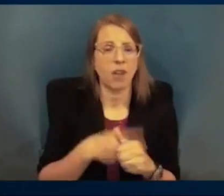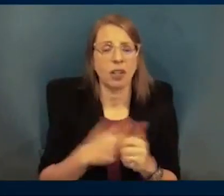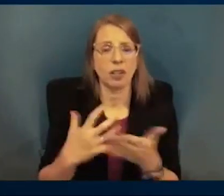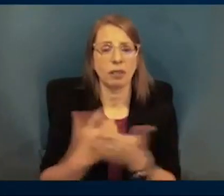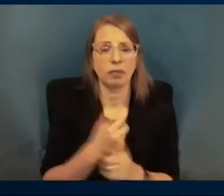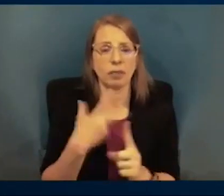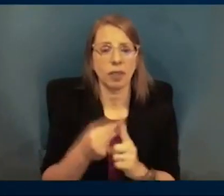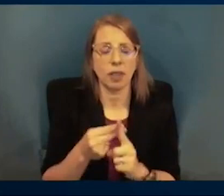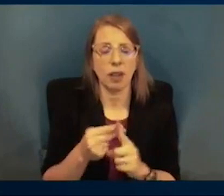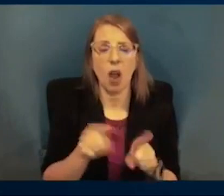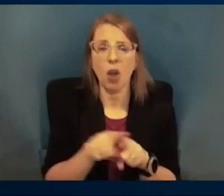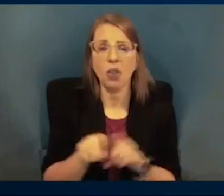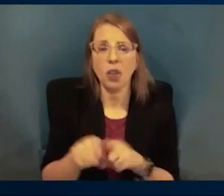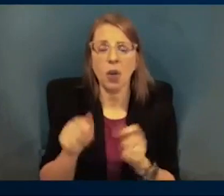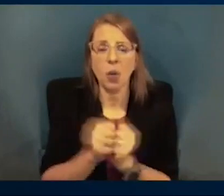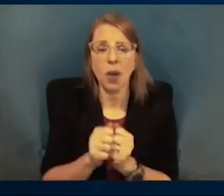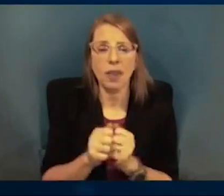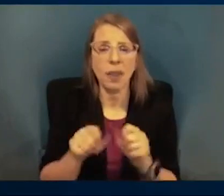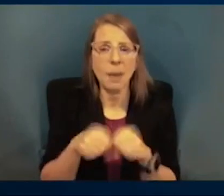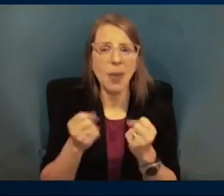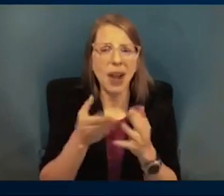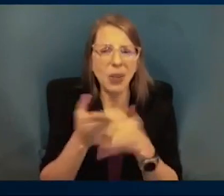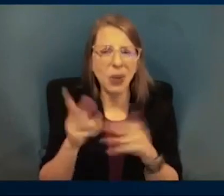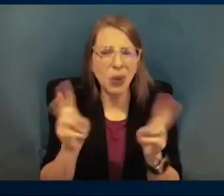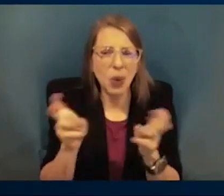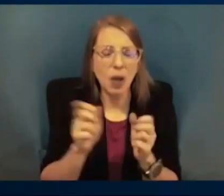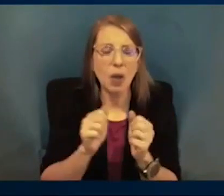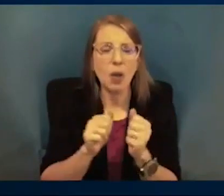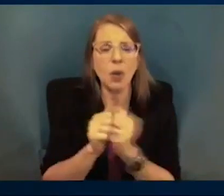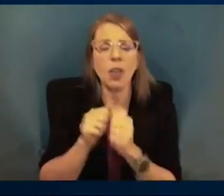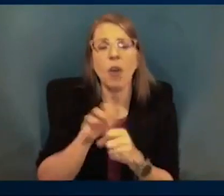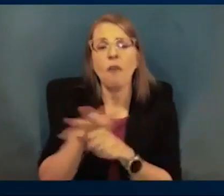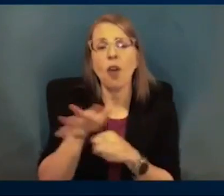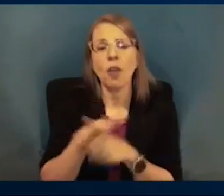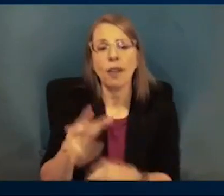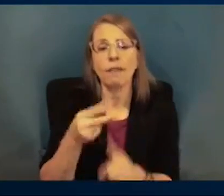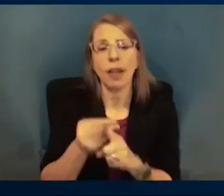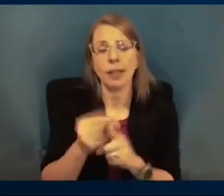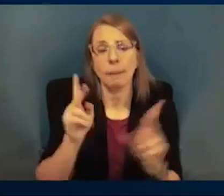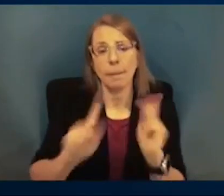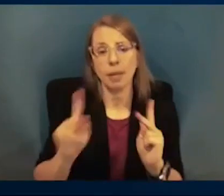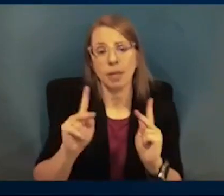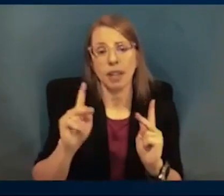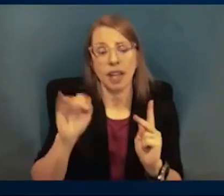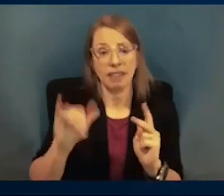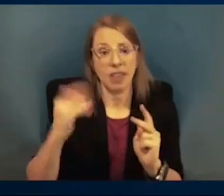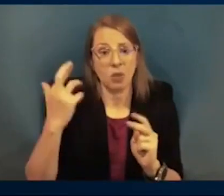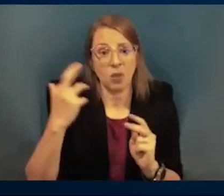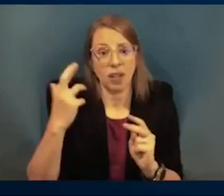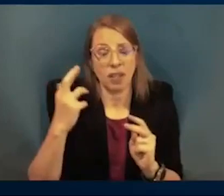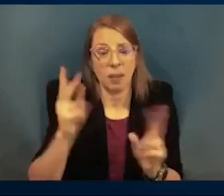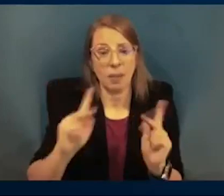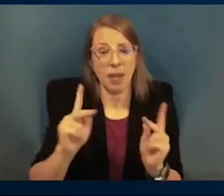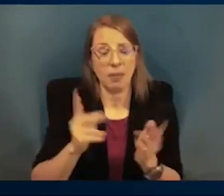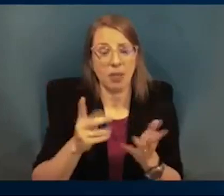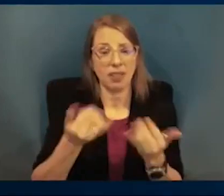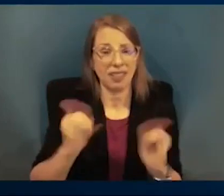with the breakthrough of fully vaccinated people, could that be a reason that some people still don't want to get